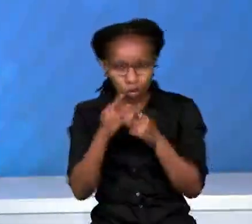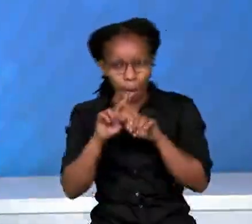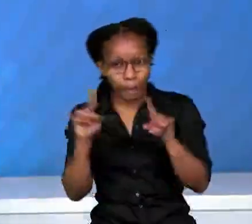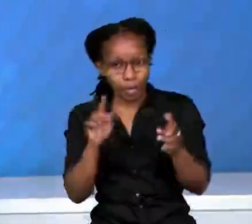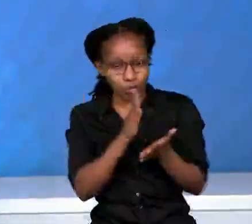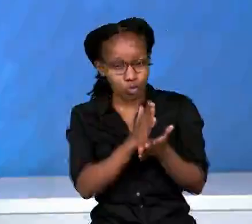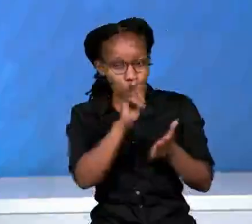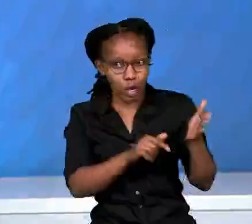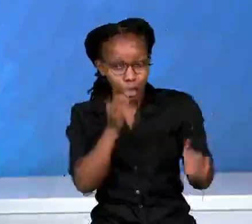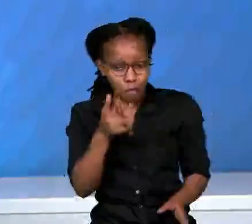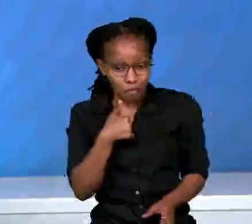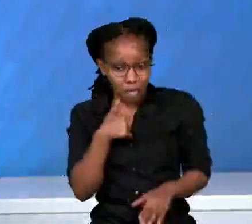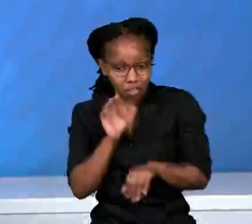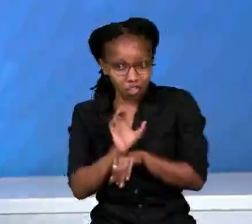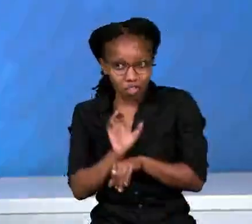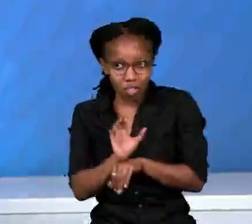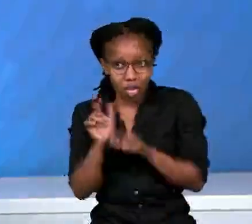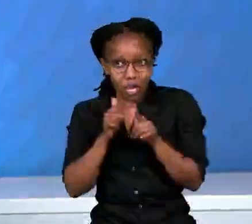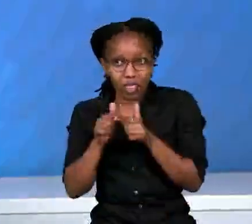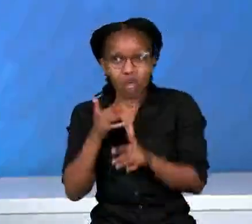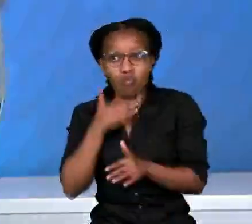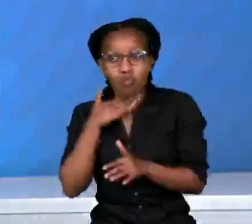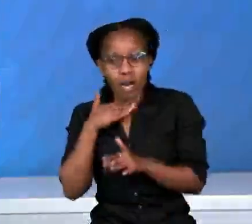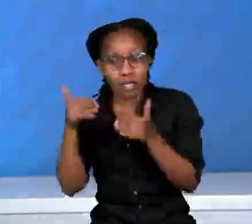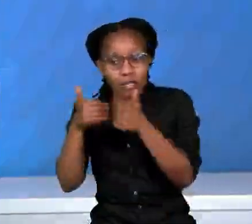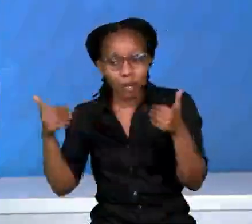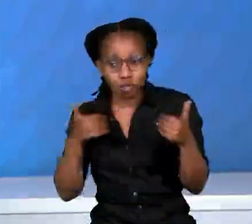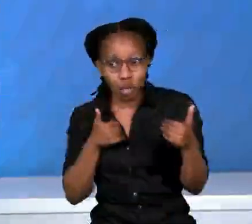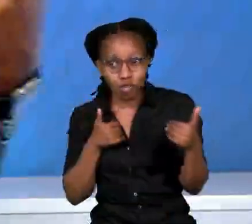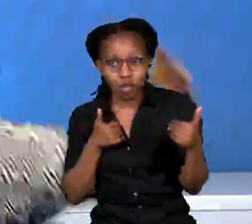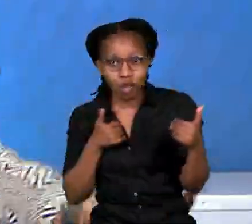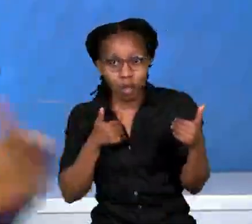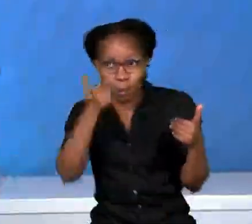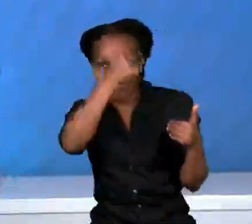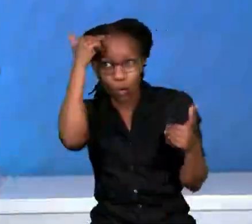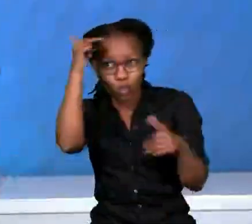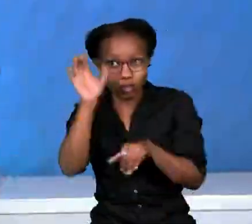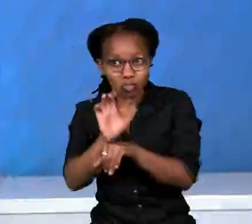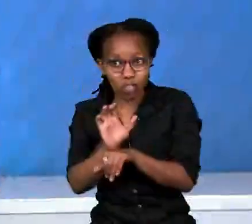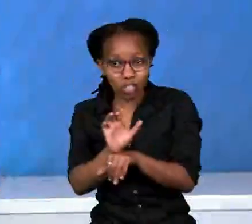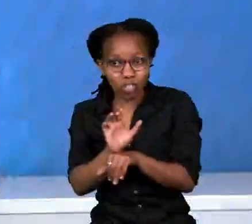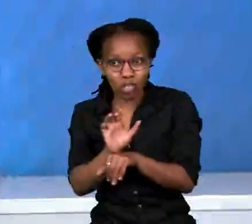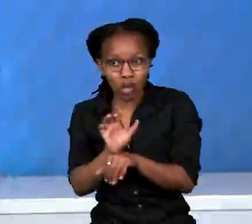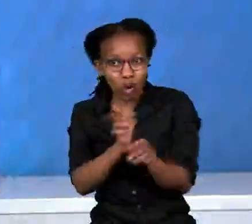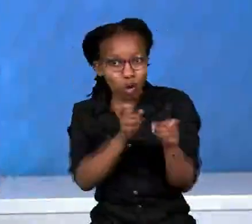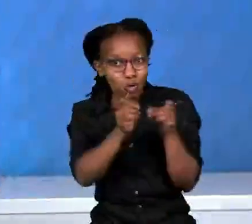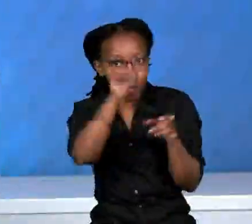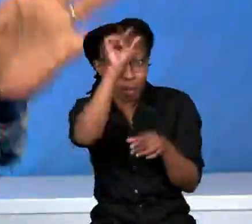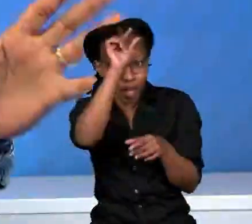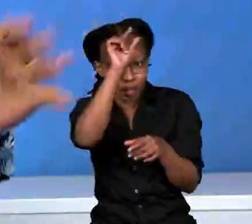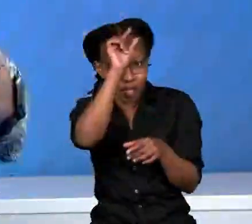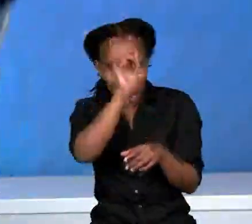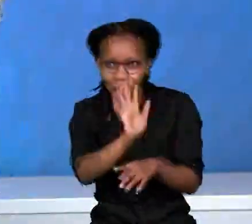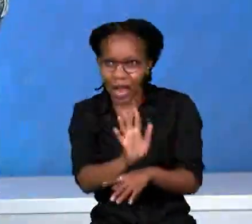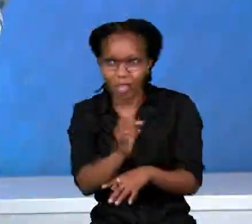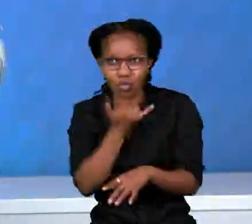if I was in the church, I would actually want there to be separation, because the last thing you want is the church to be controlled by the state. It's dangerous. All right? It's actually